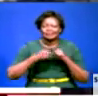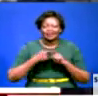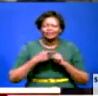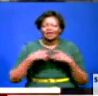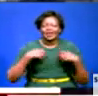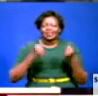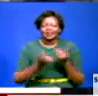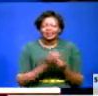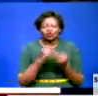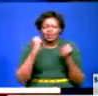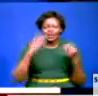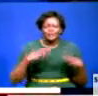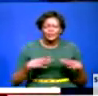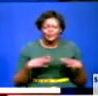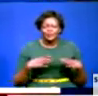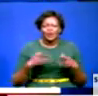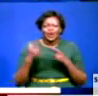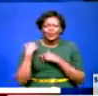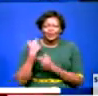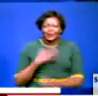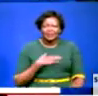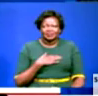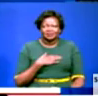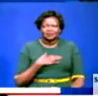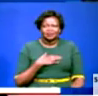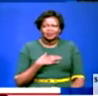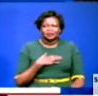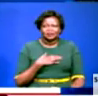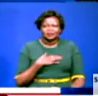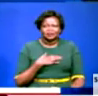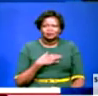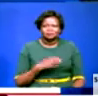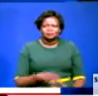to our Kenyan is our mandate. Nancy Okware, Prime Edition.